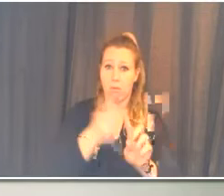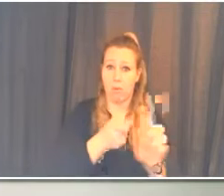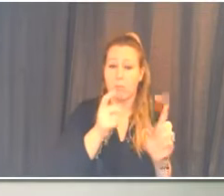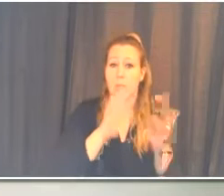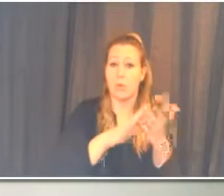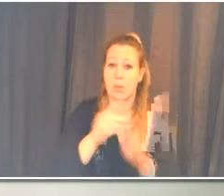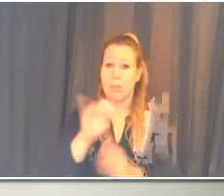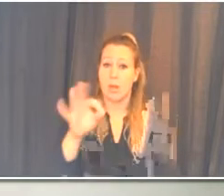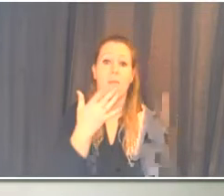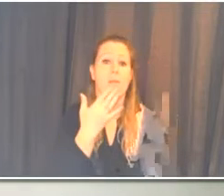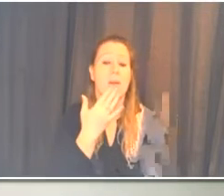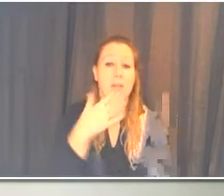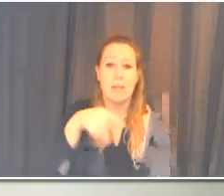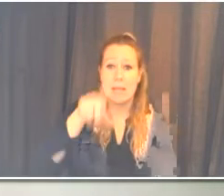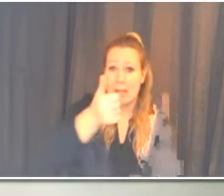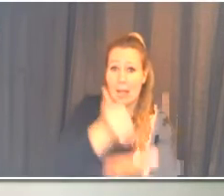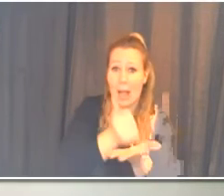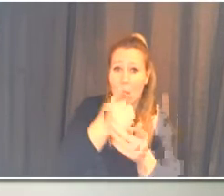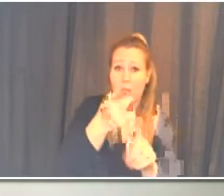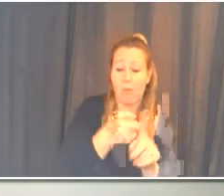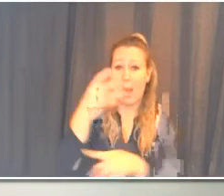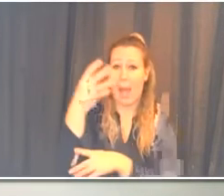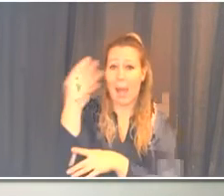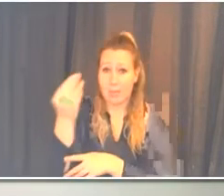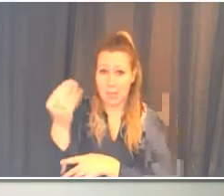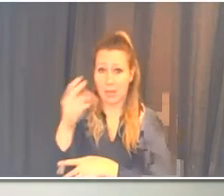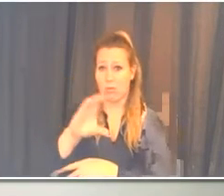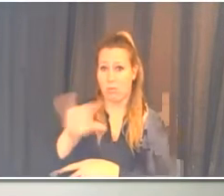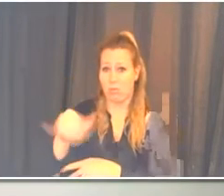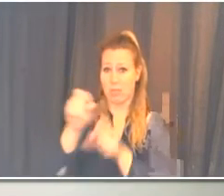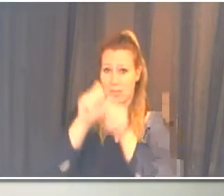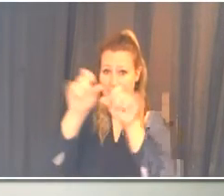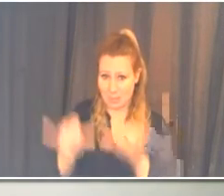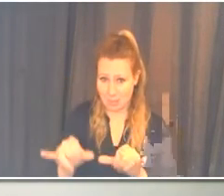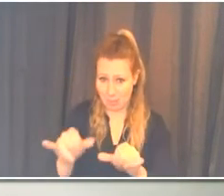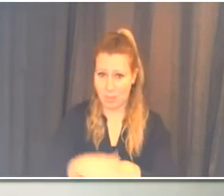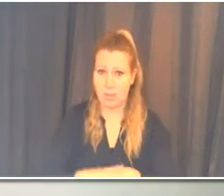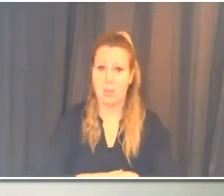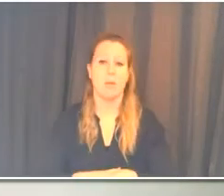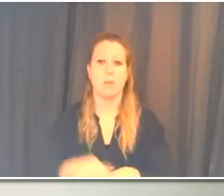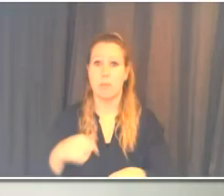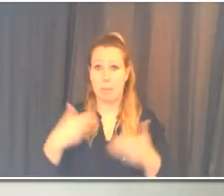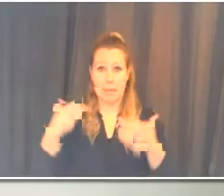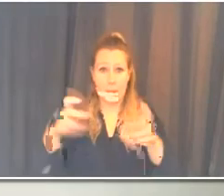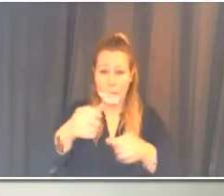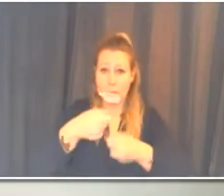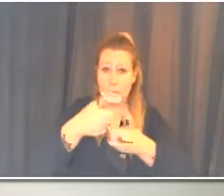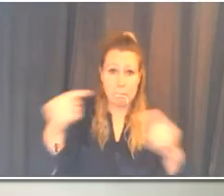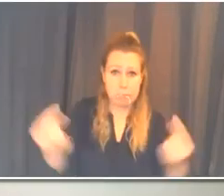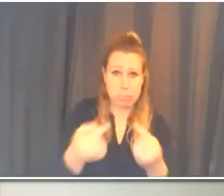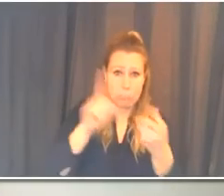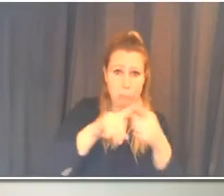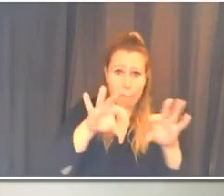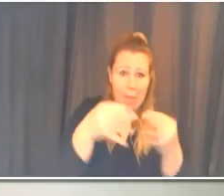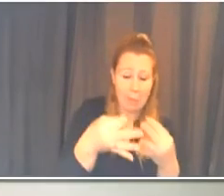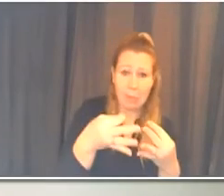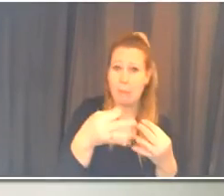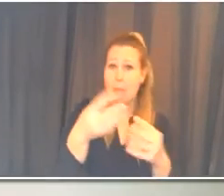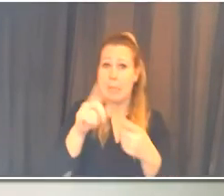for holding this critical hearing and providing us with an opportunity to share our work we look forward to our continued partnership to promote safe and healthy